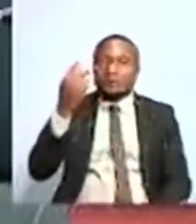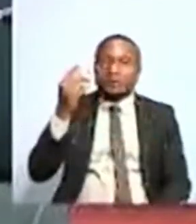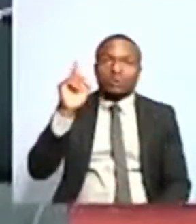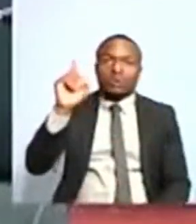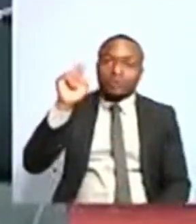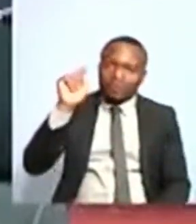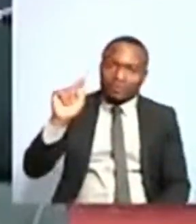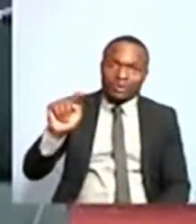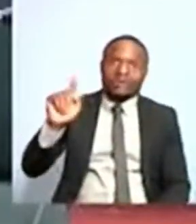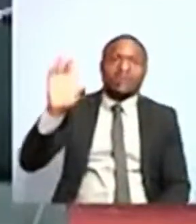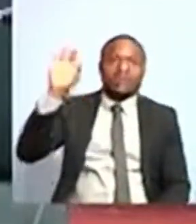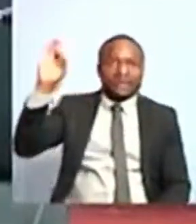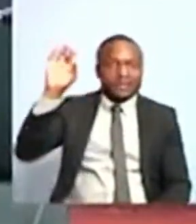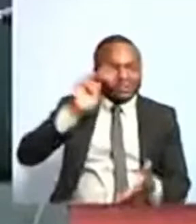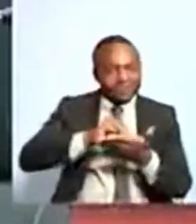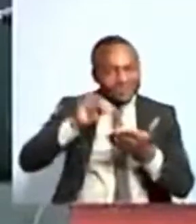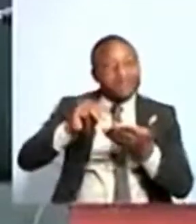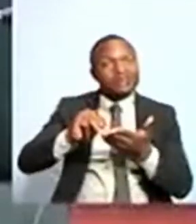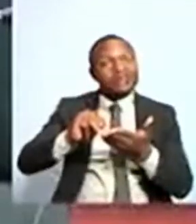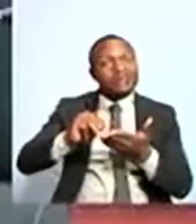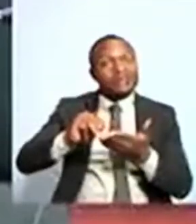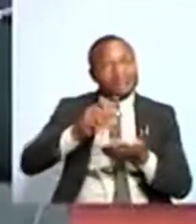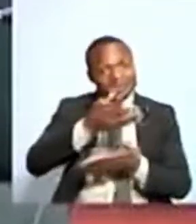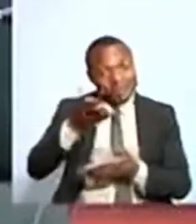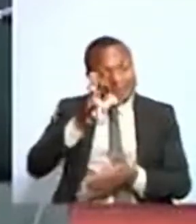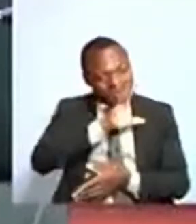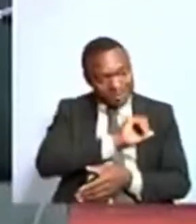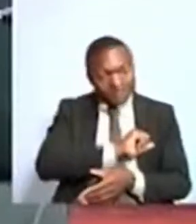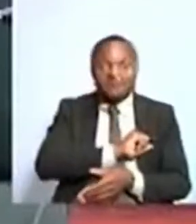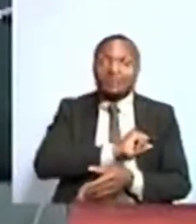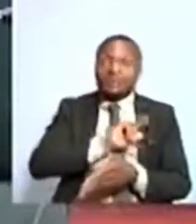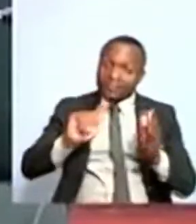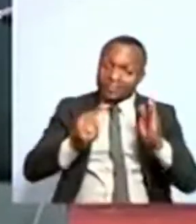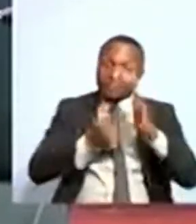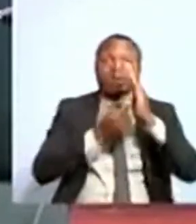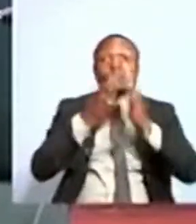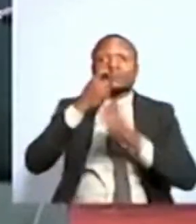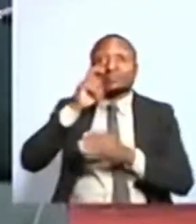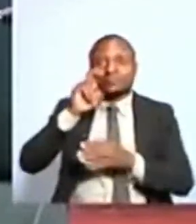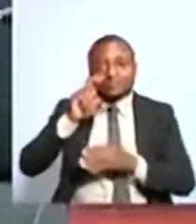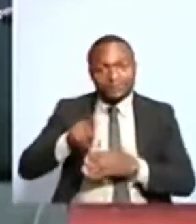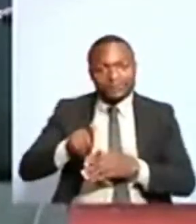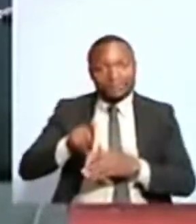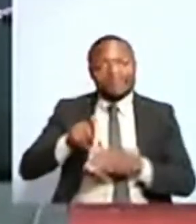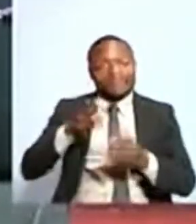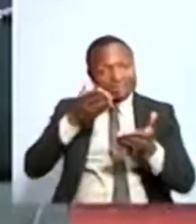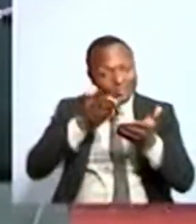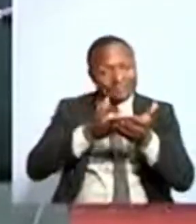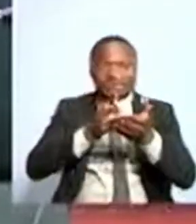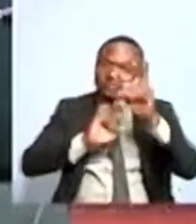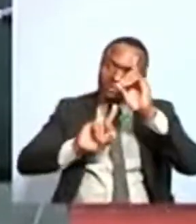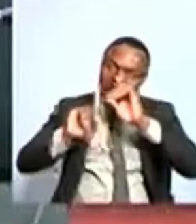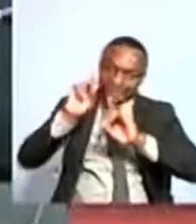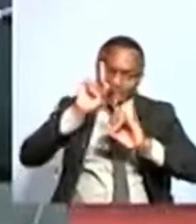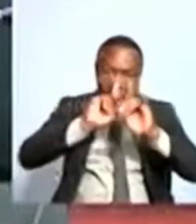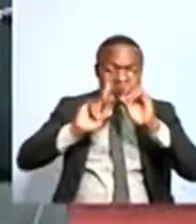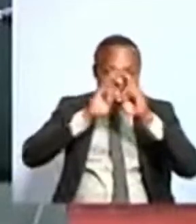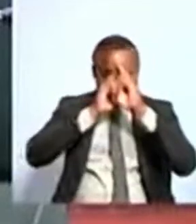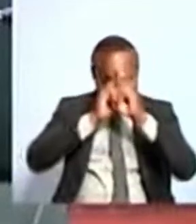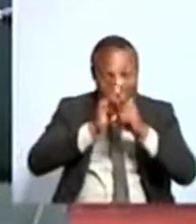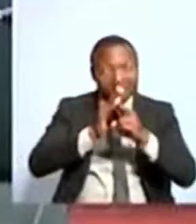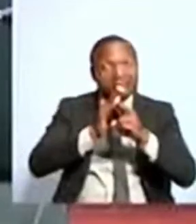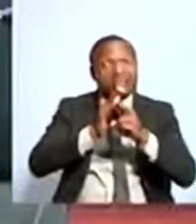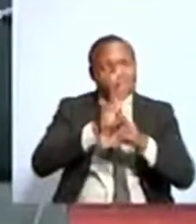passionate. Mr. Speaker, the point of order I'm raising is that this debate by the honorable